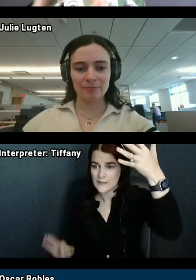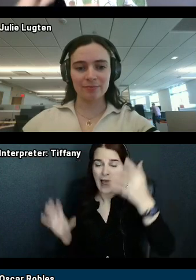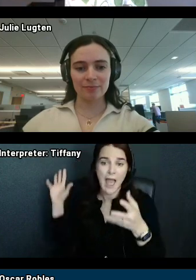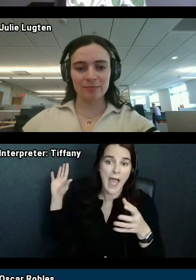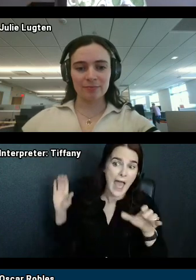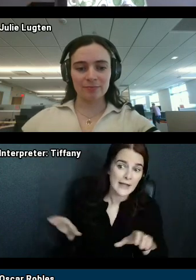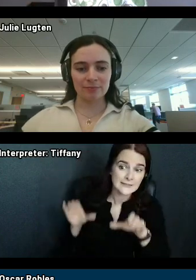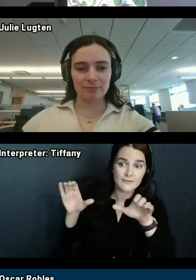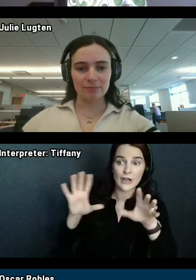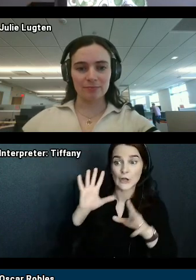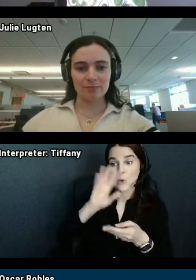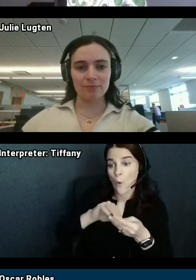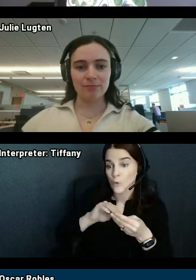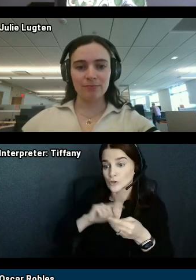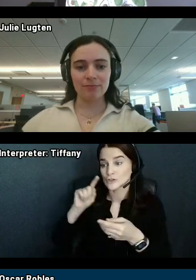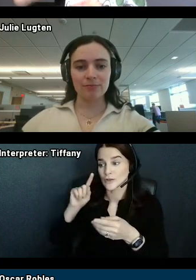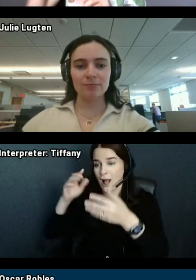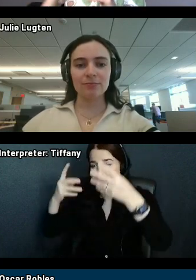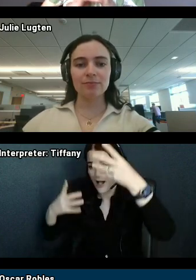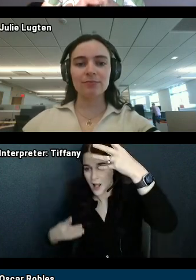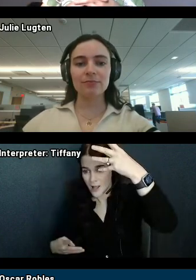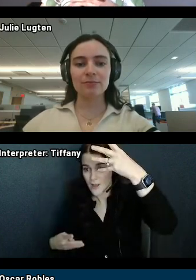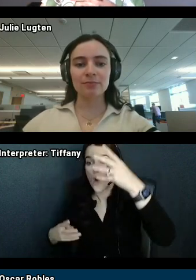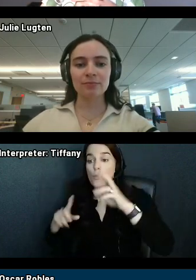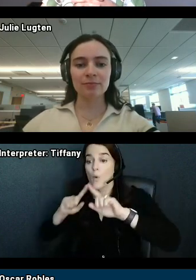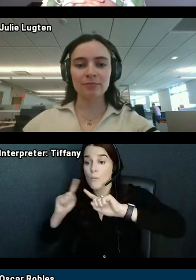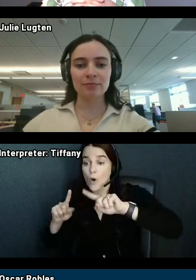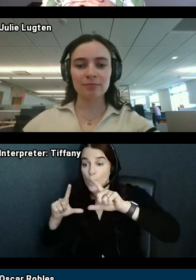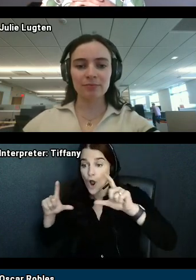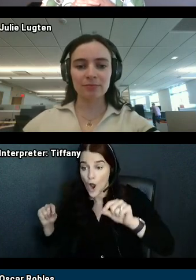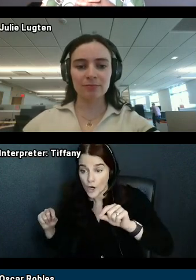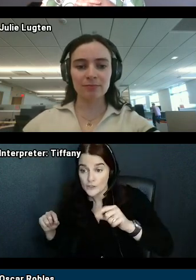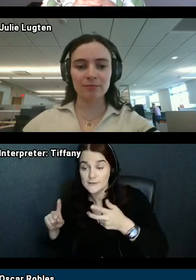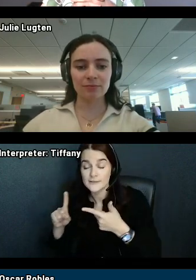all the way down to report cards and stage trackers.